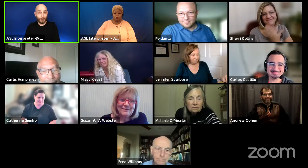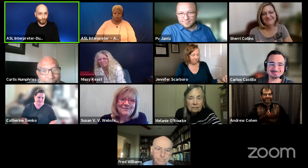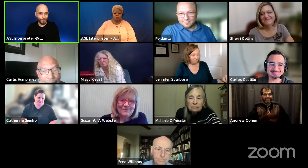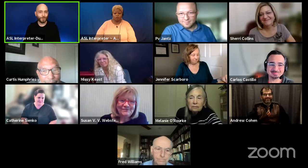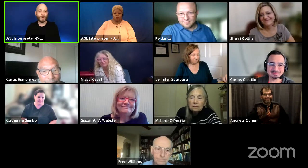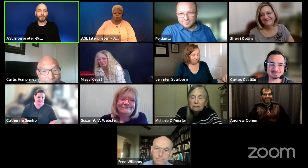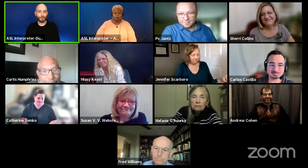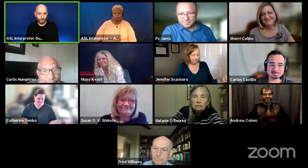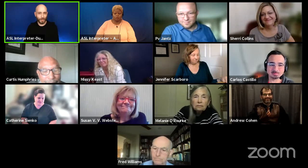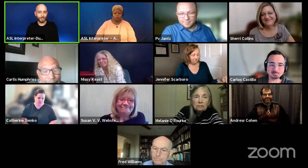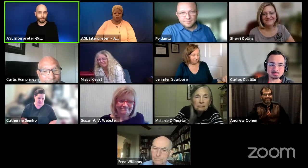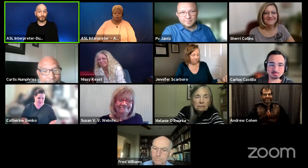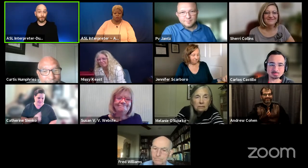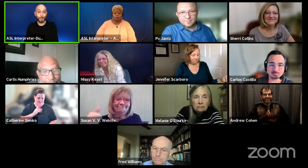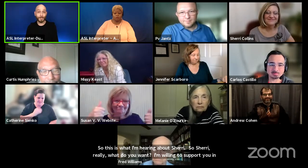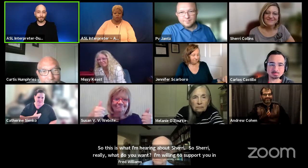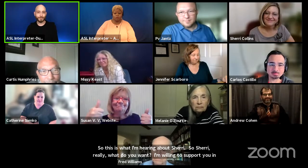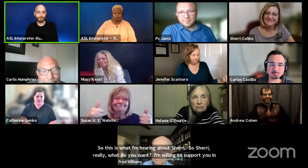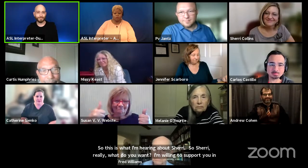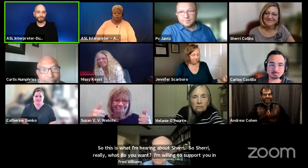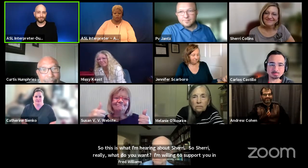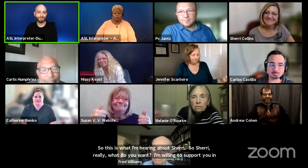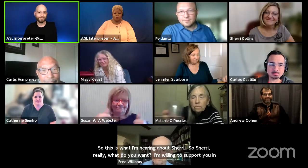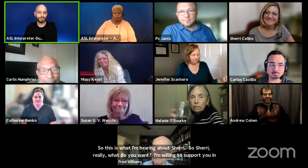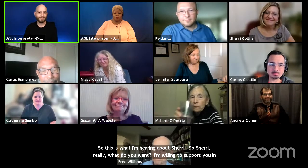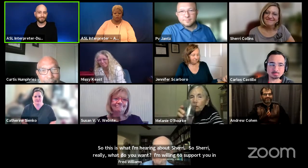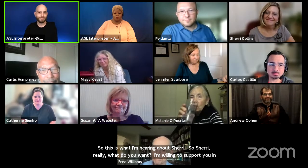We care for you and we respect you so much.